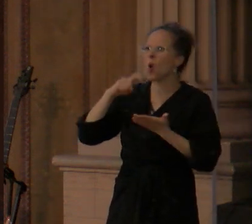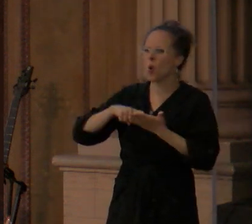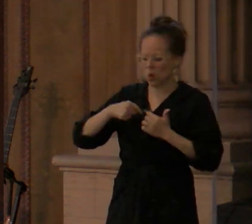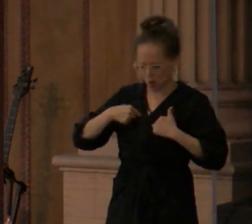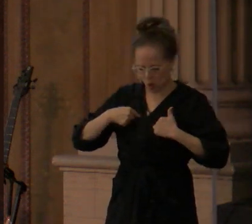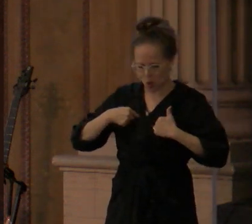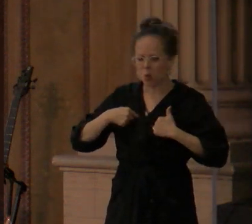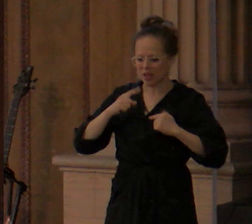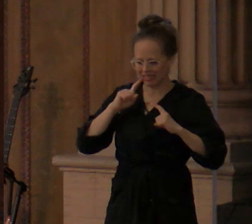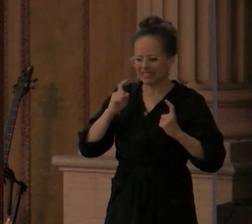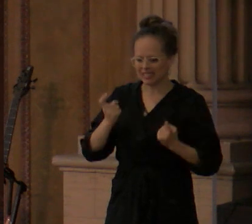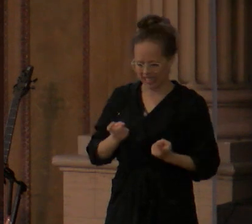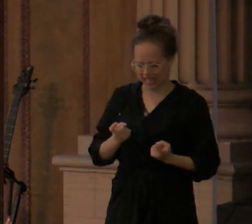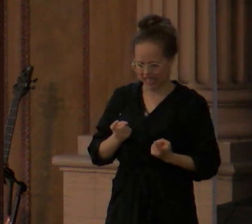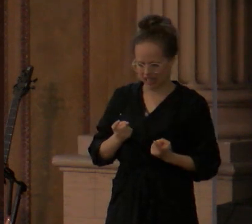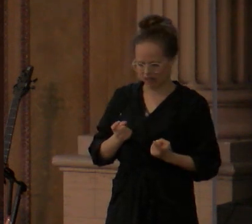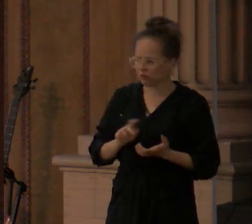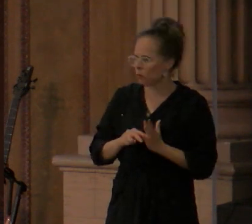who can know God.